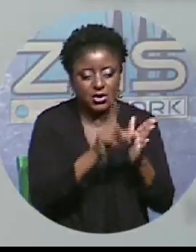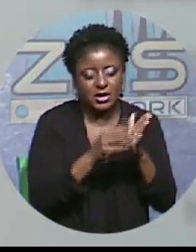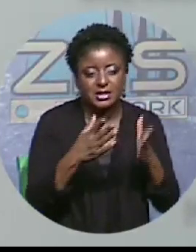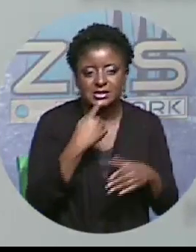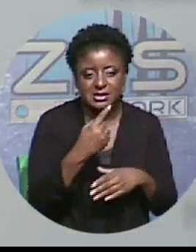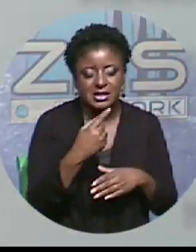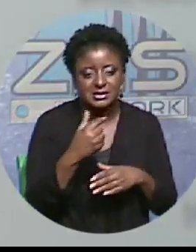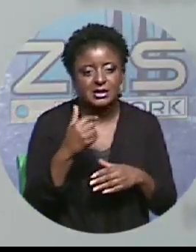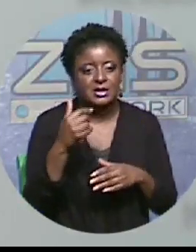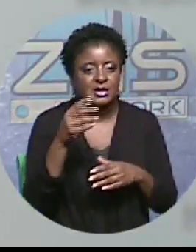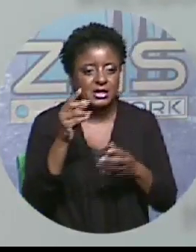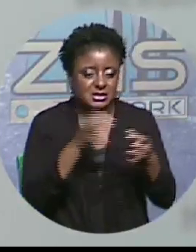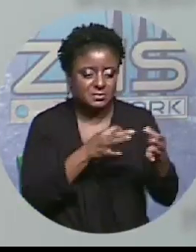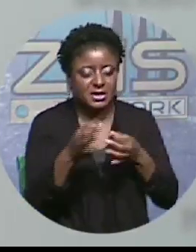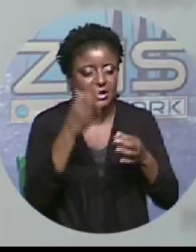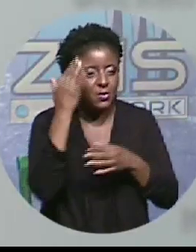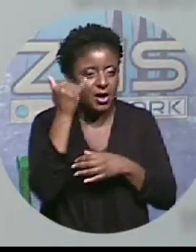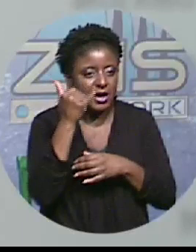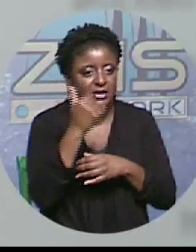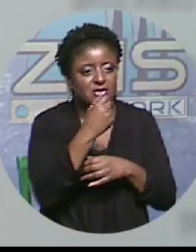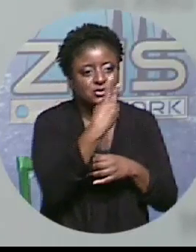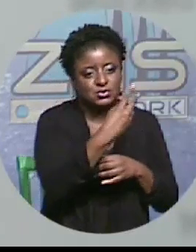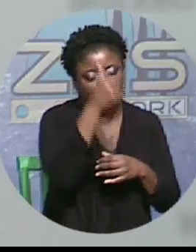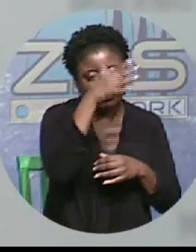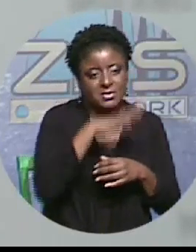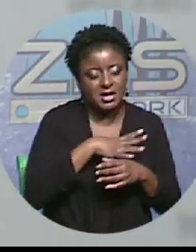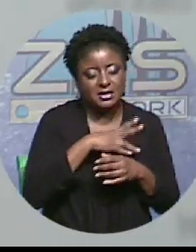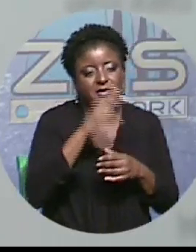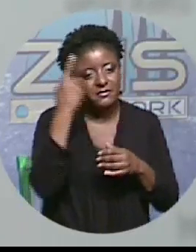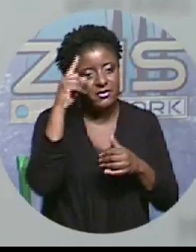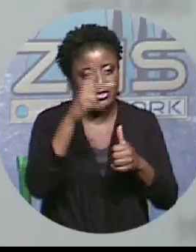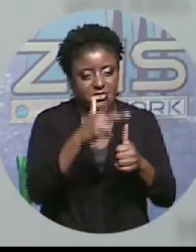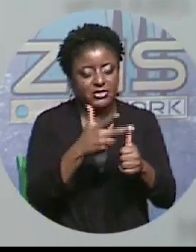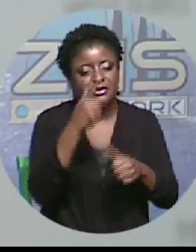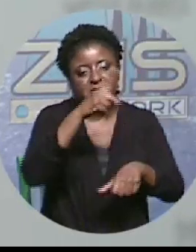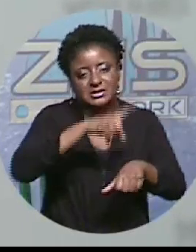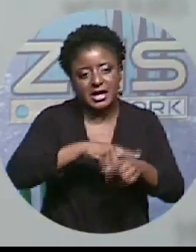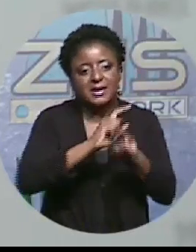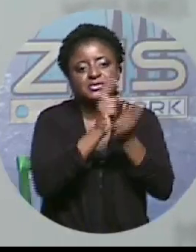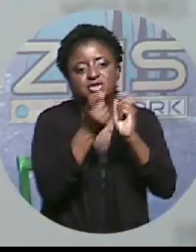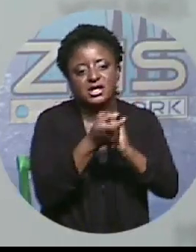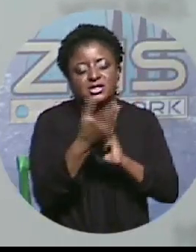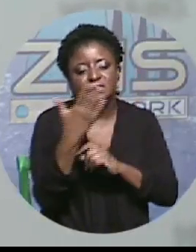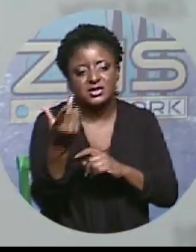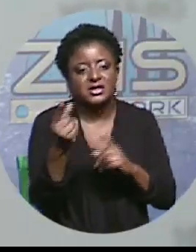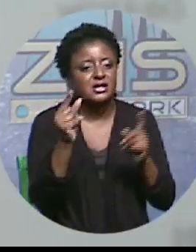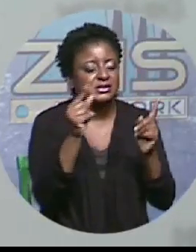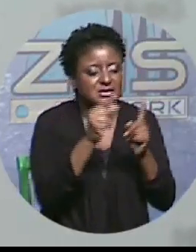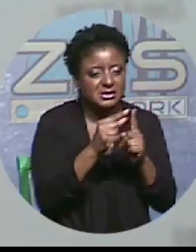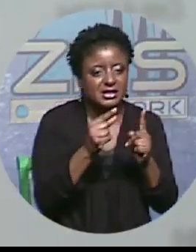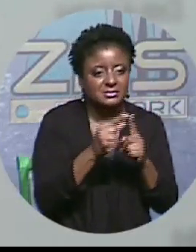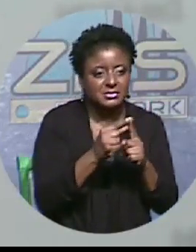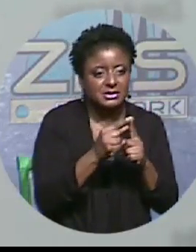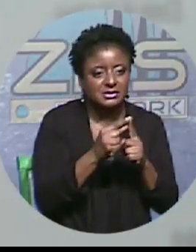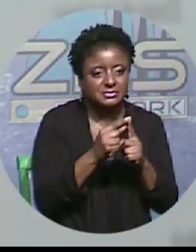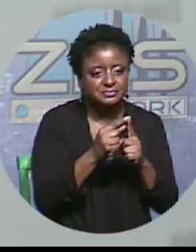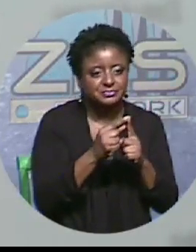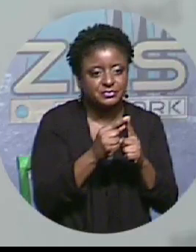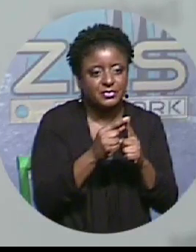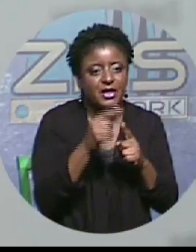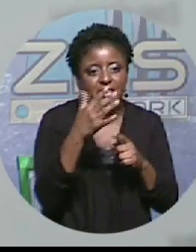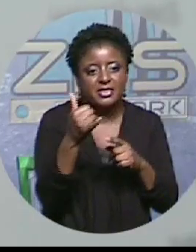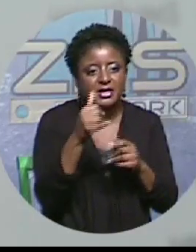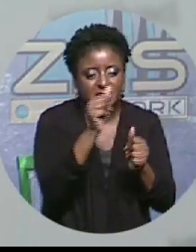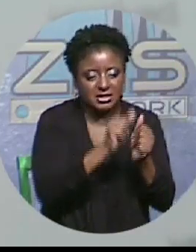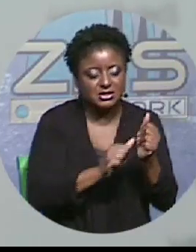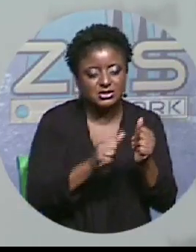time have changed their tune, Mr. Bullard and Mr. DeVilma in a statement dated March 15, 2016, informed us that they each have